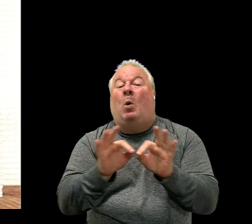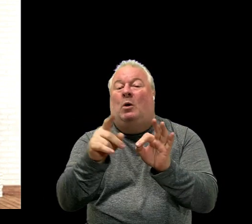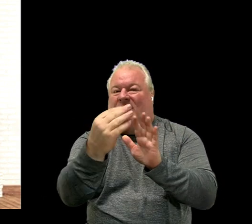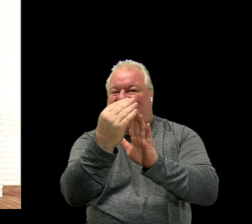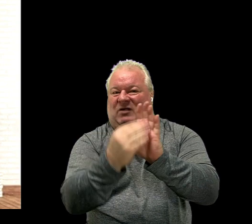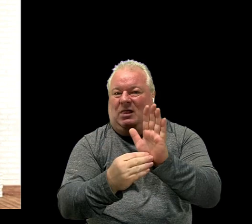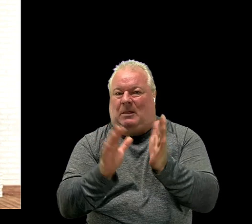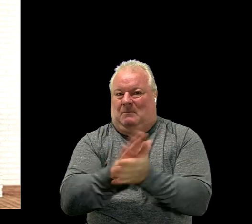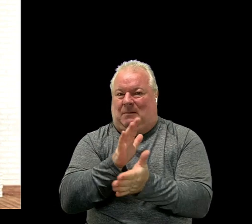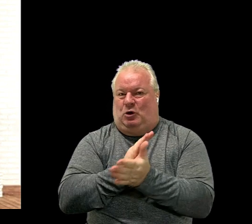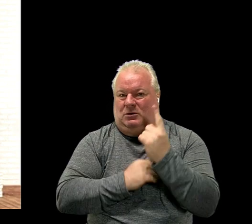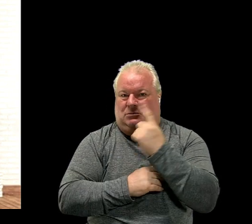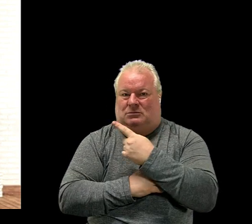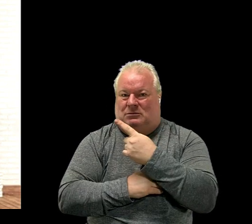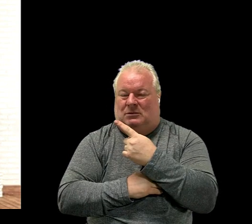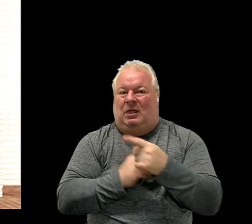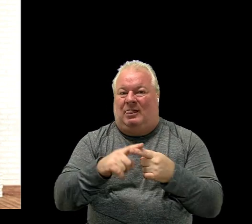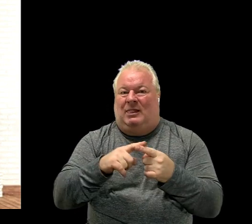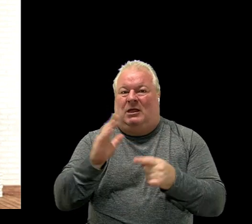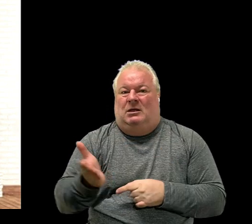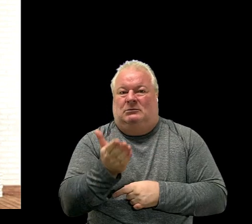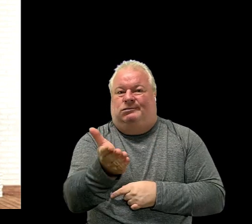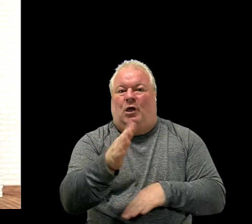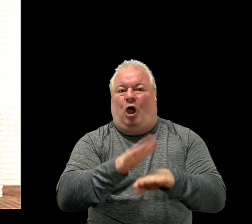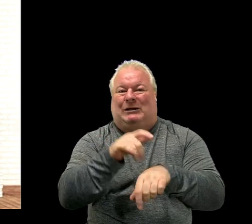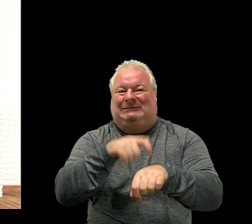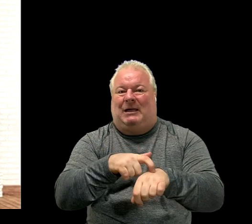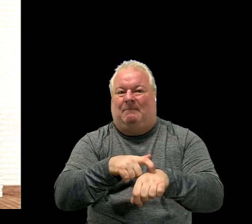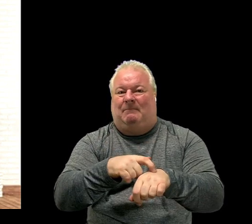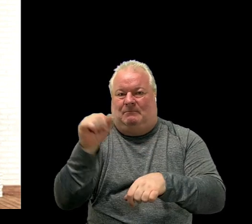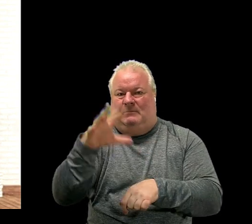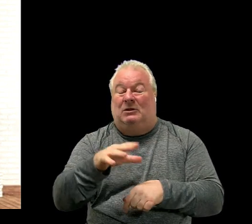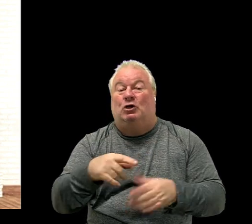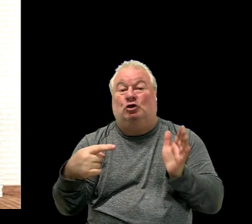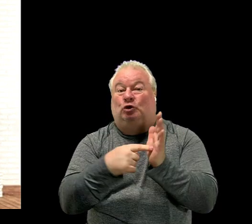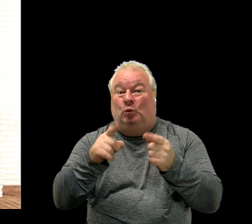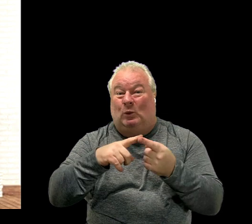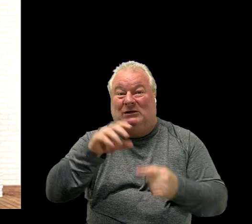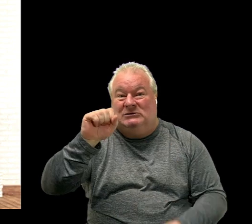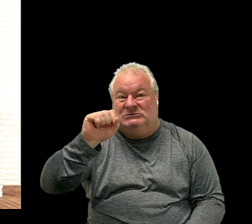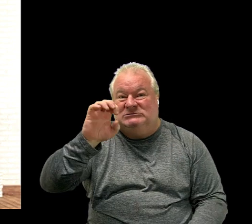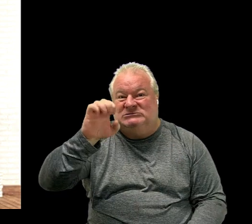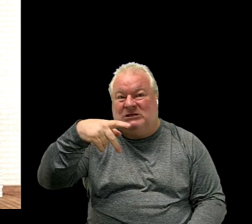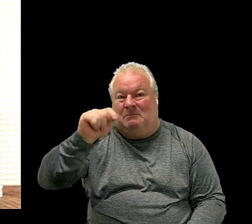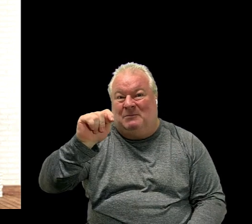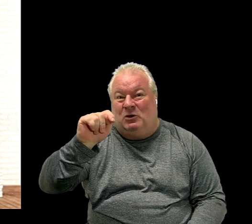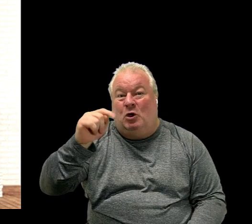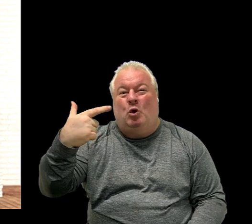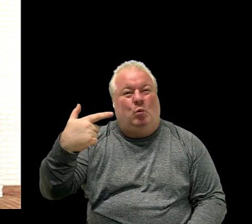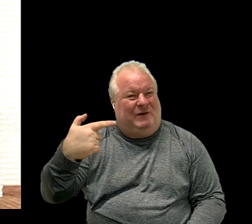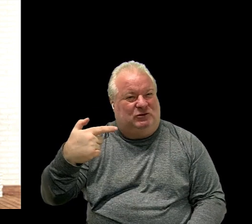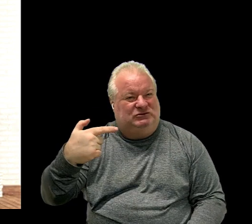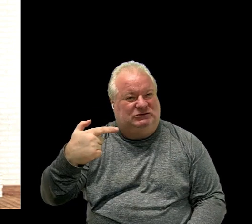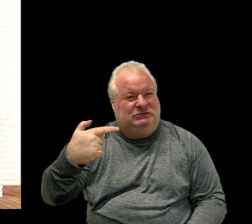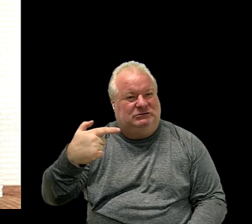form and to turn it in on time. It's due September 21st. And